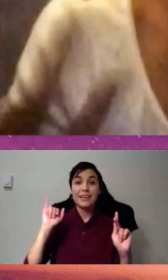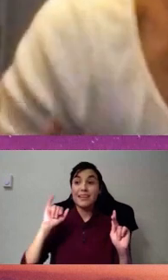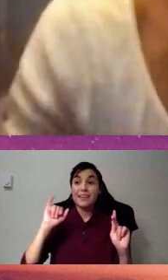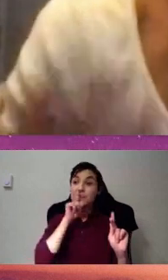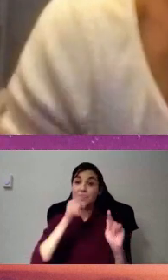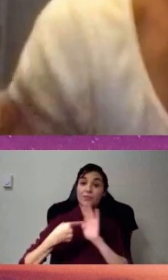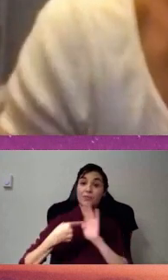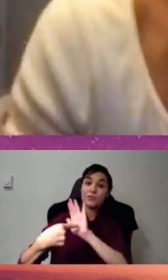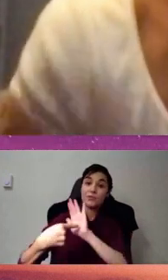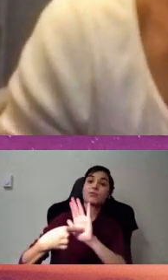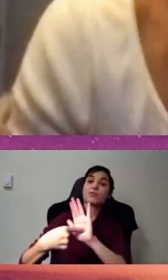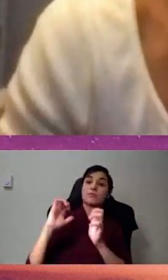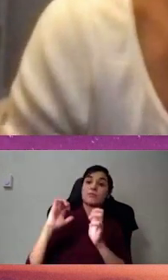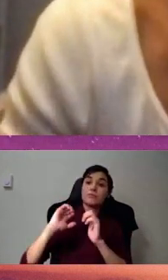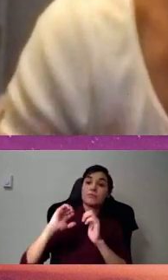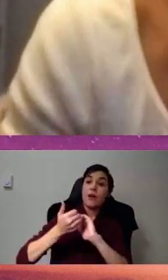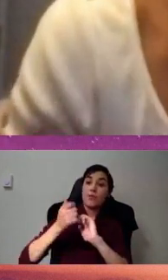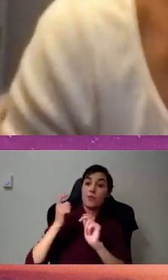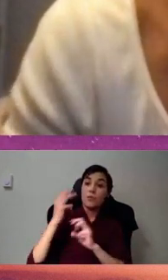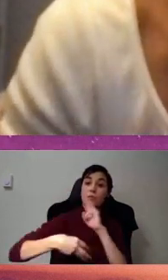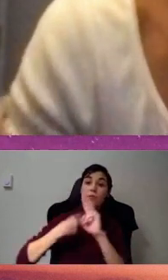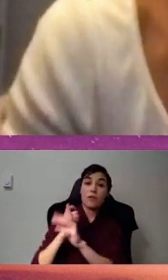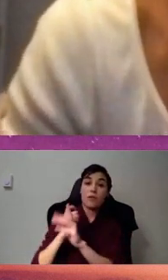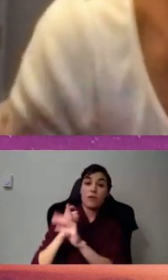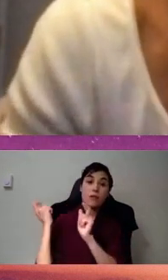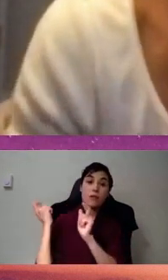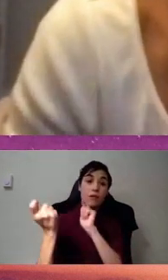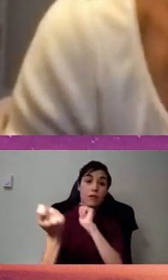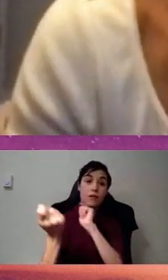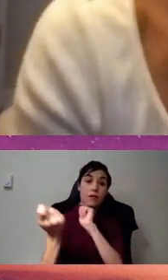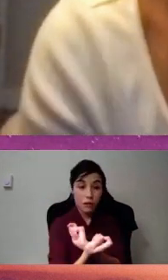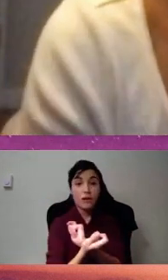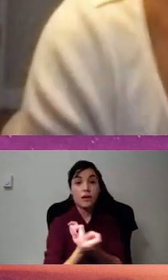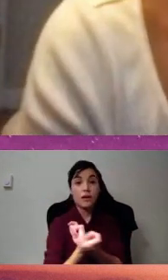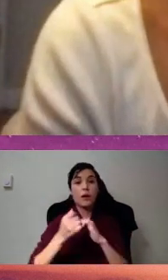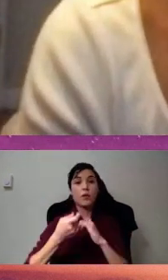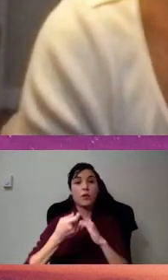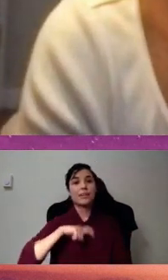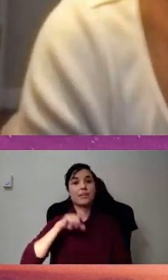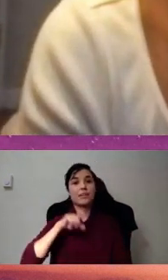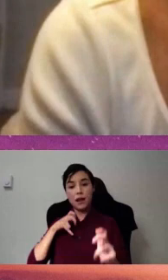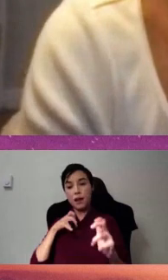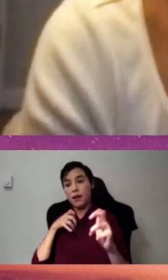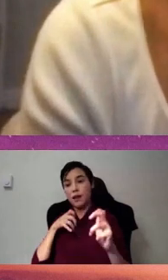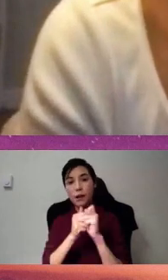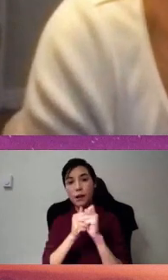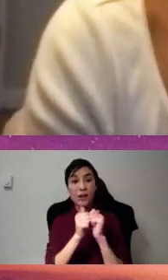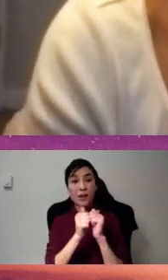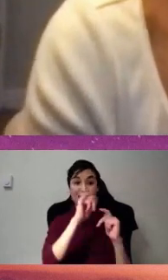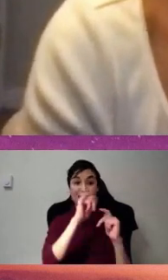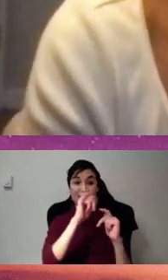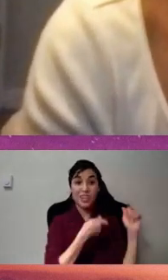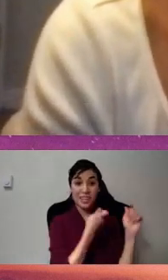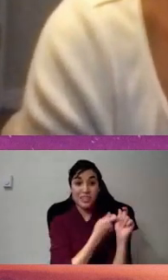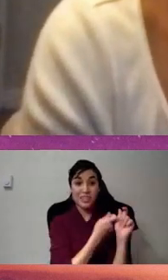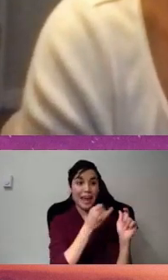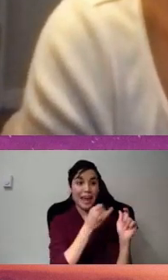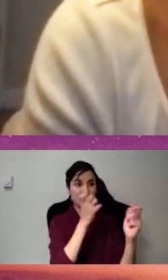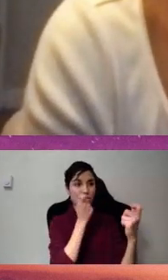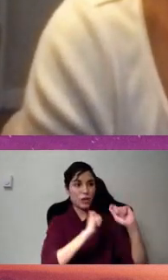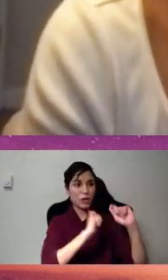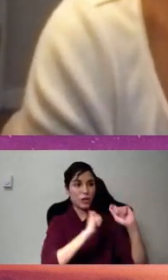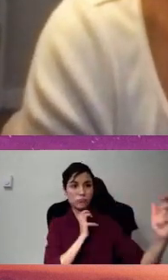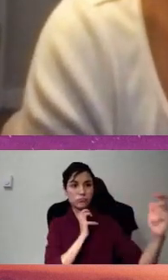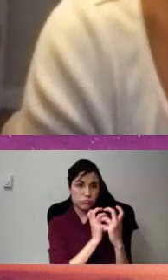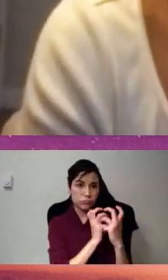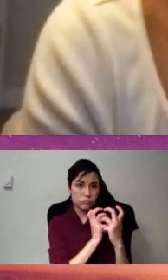always remind me of how much the world is changing and how much we need to keep up with it and change and adapt with it. And just her existence,